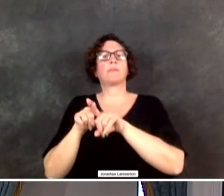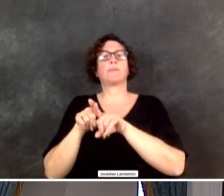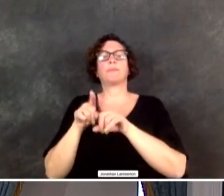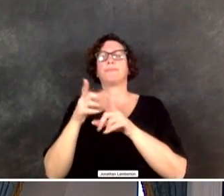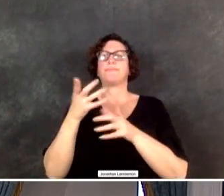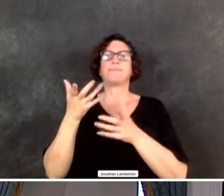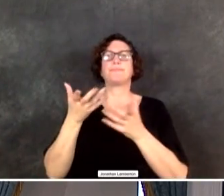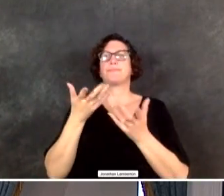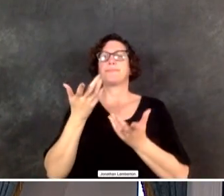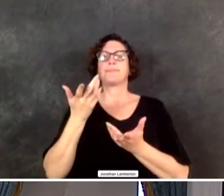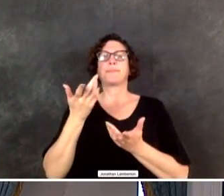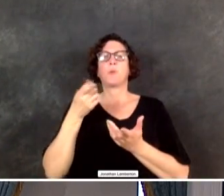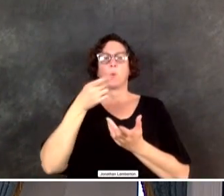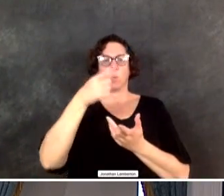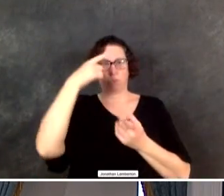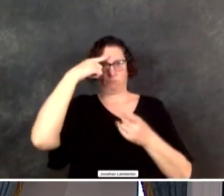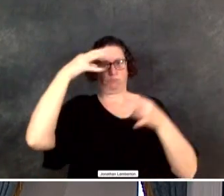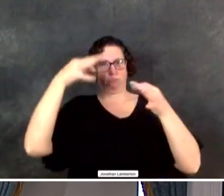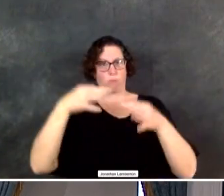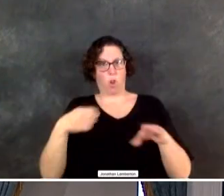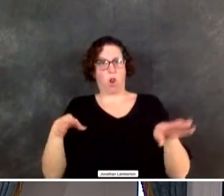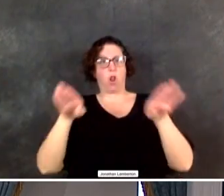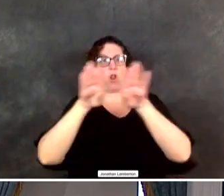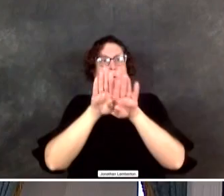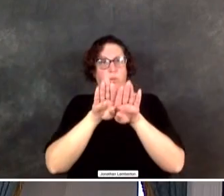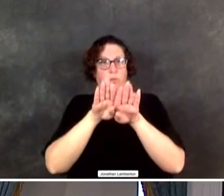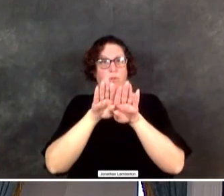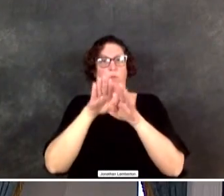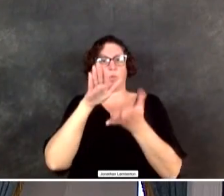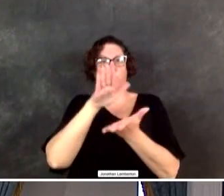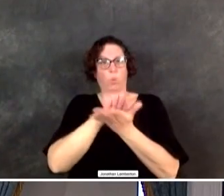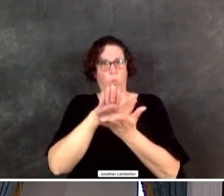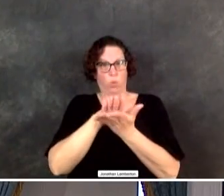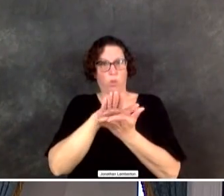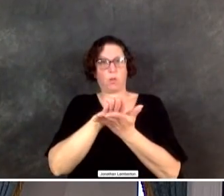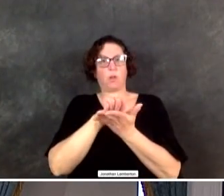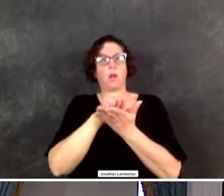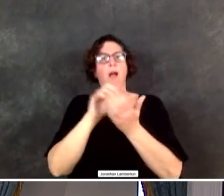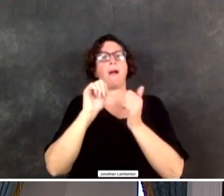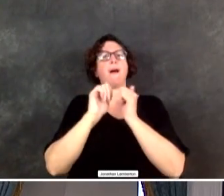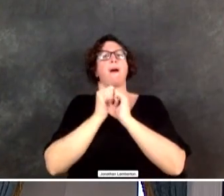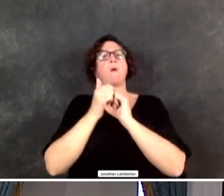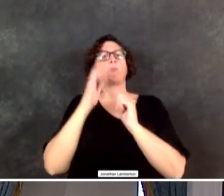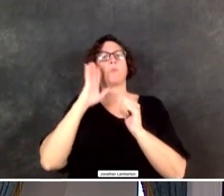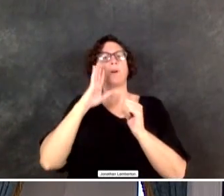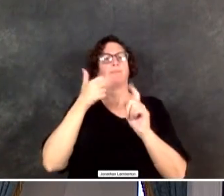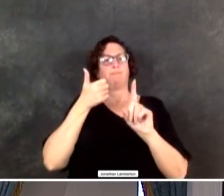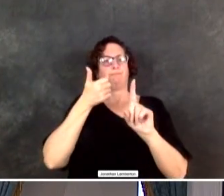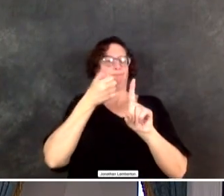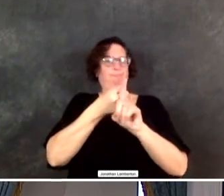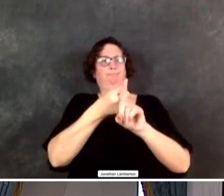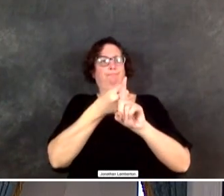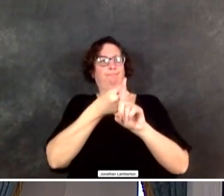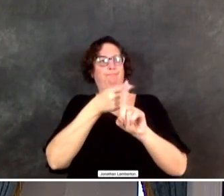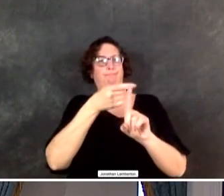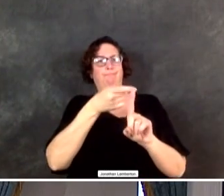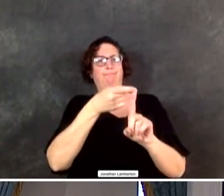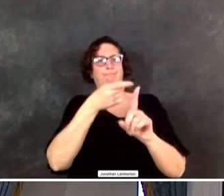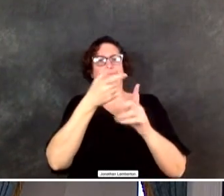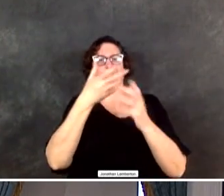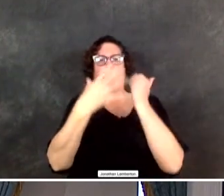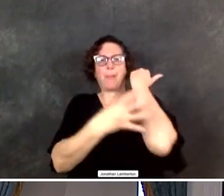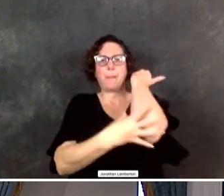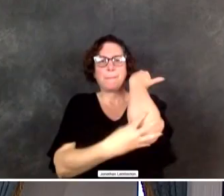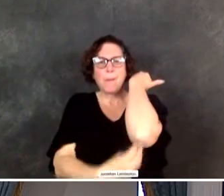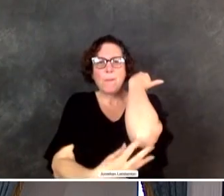your own data, the Department of Health's data, is already impacting families that, as you noted, have been disproportionately impacted by illness or death